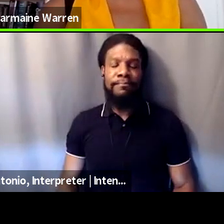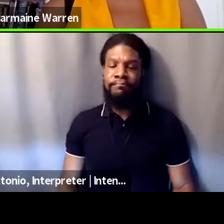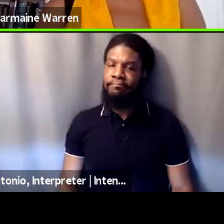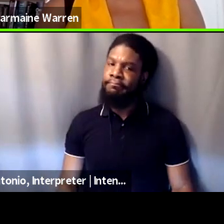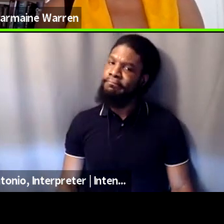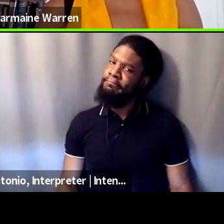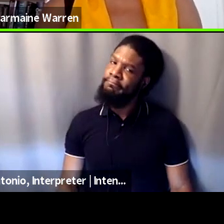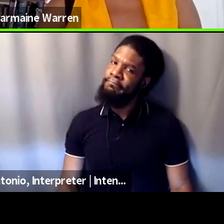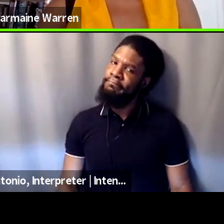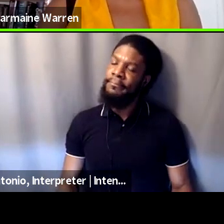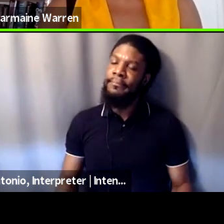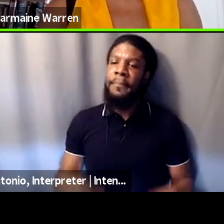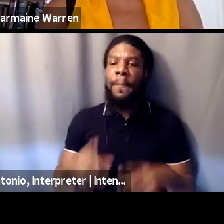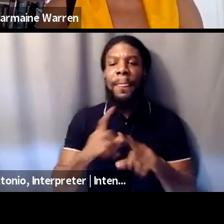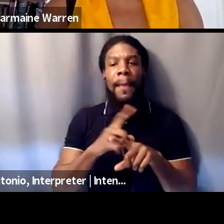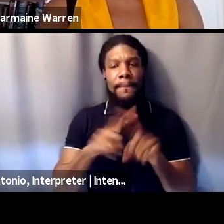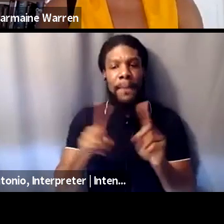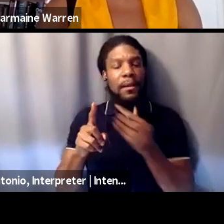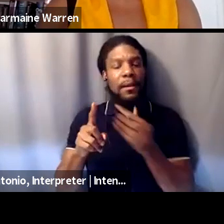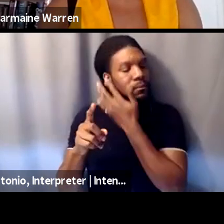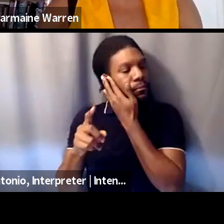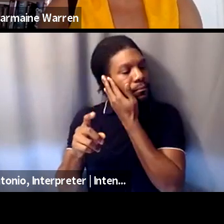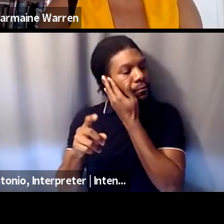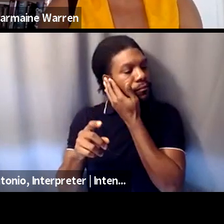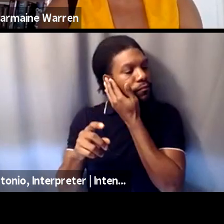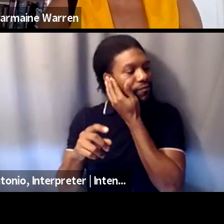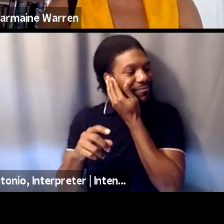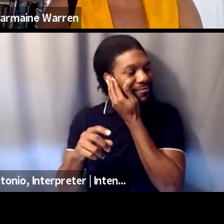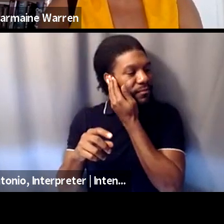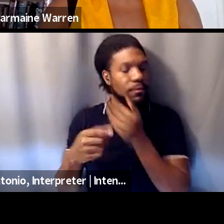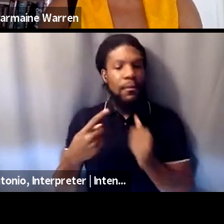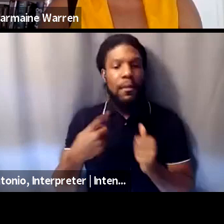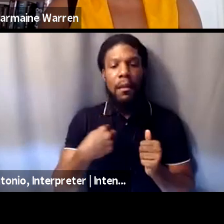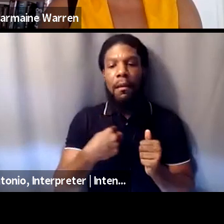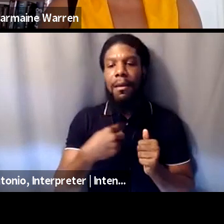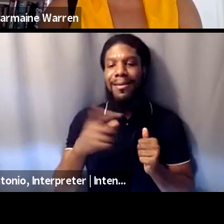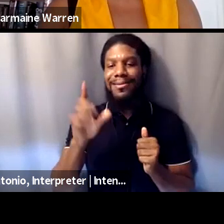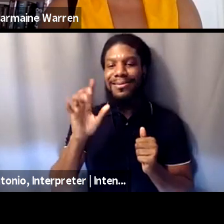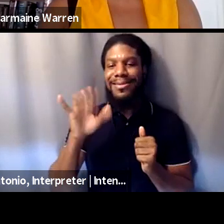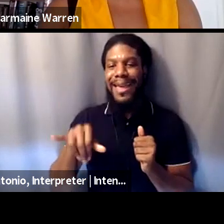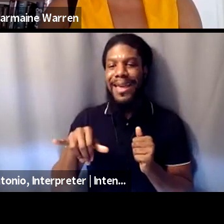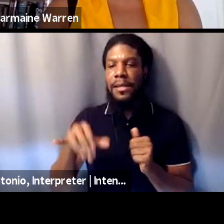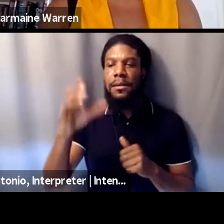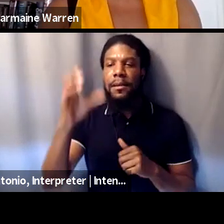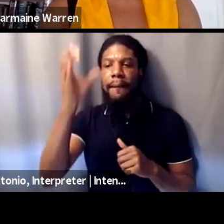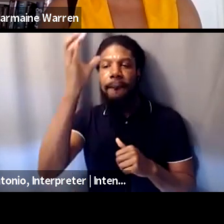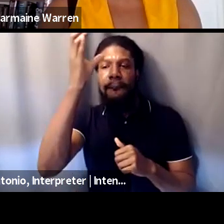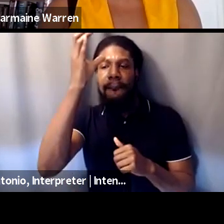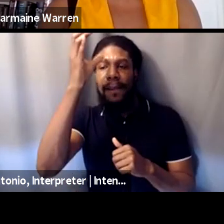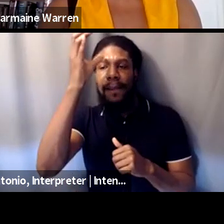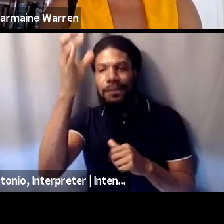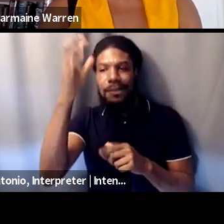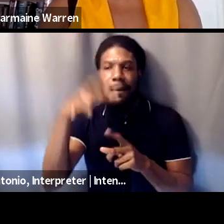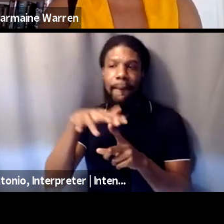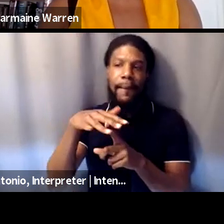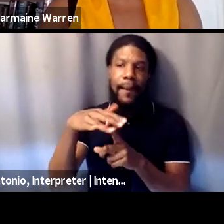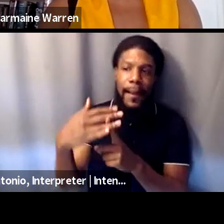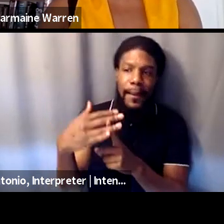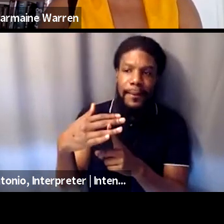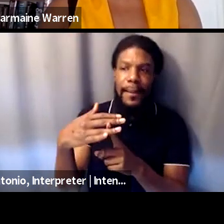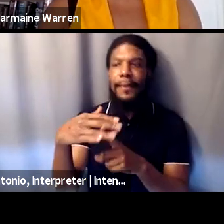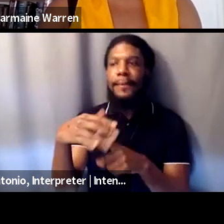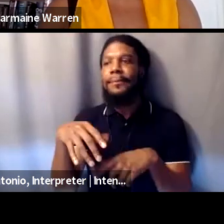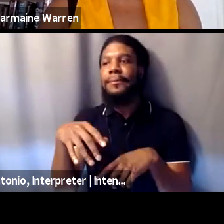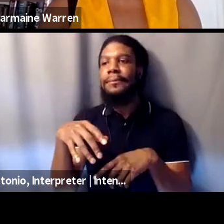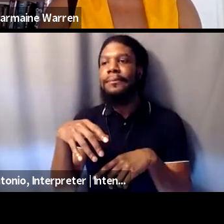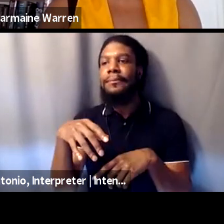think recontextualizing, I don't think erasing the mistakes